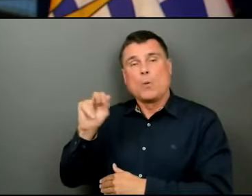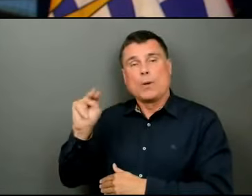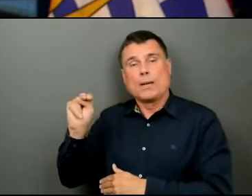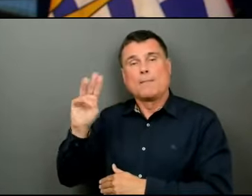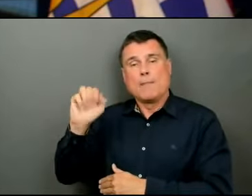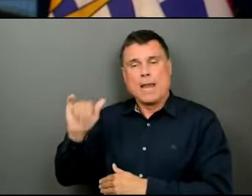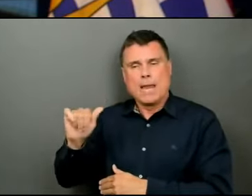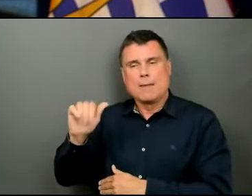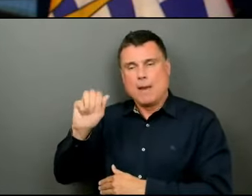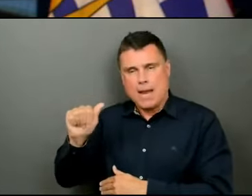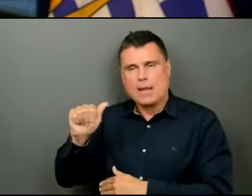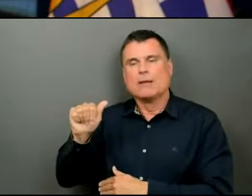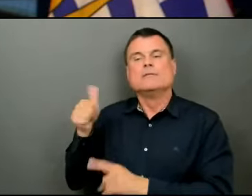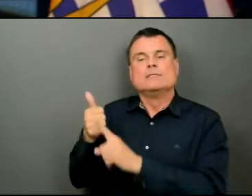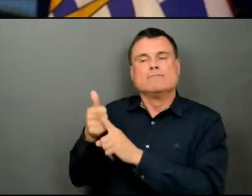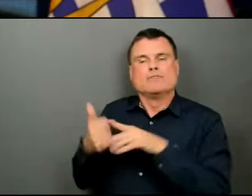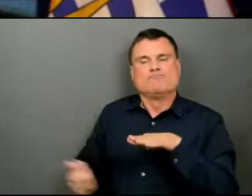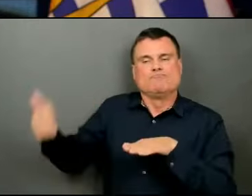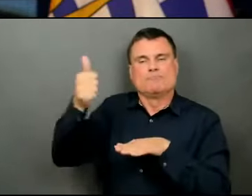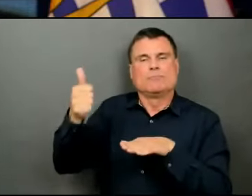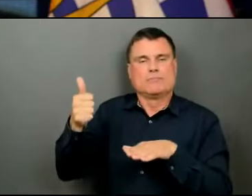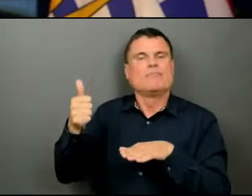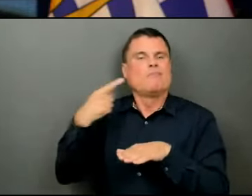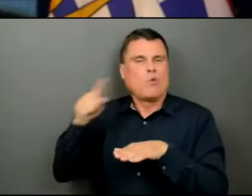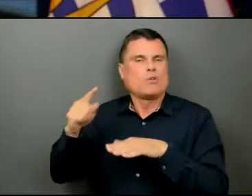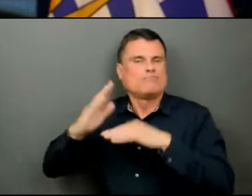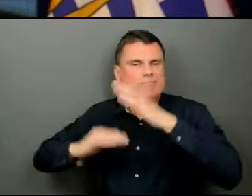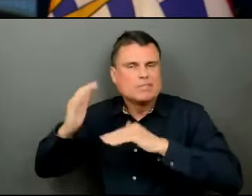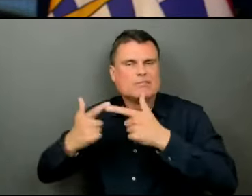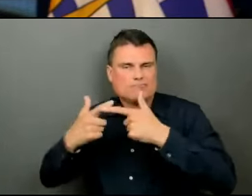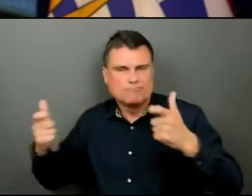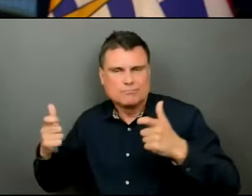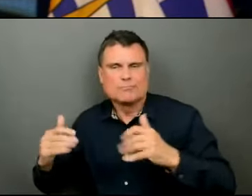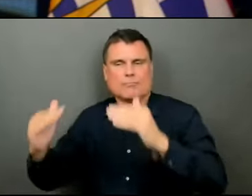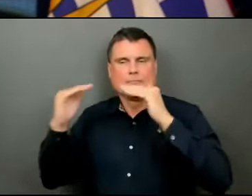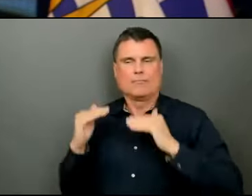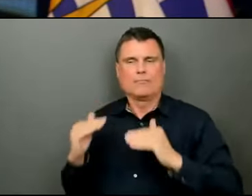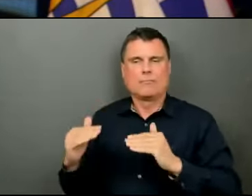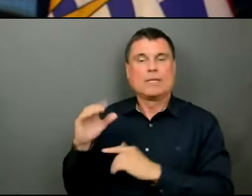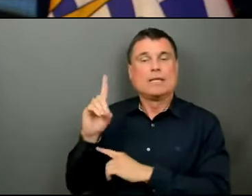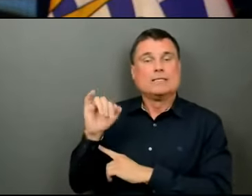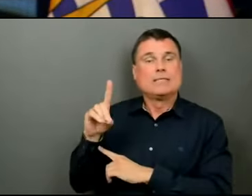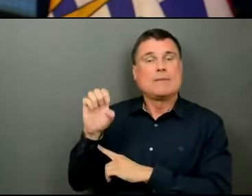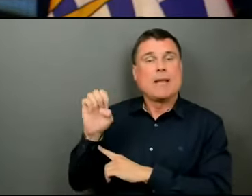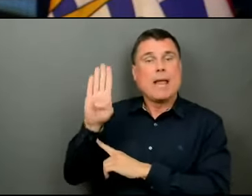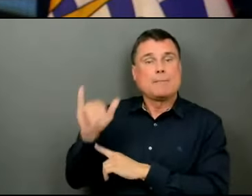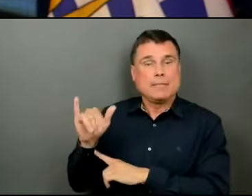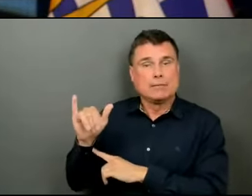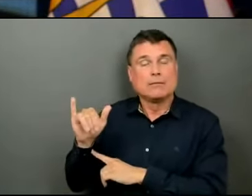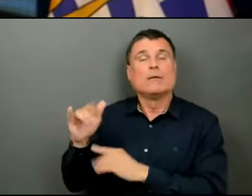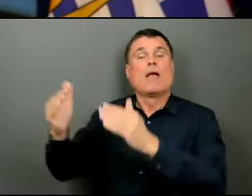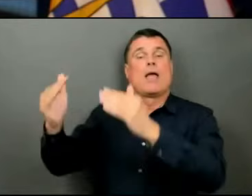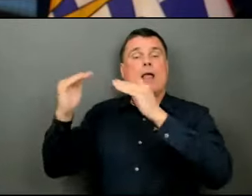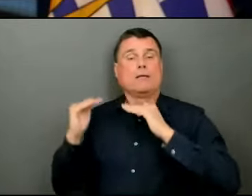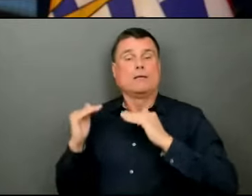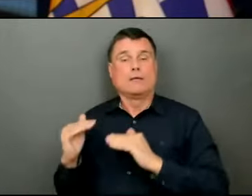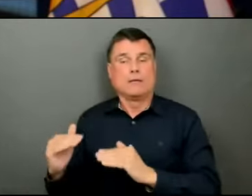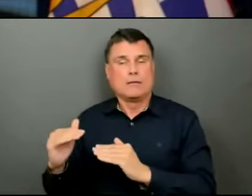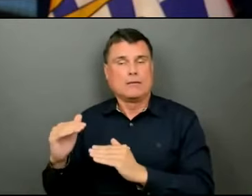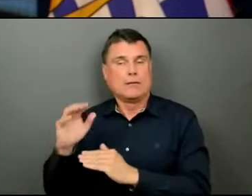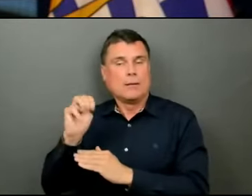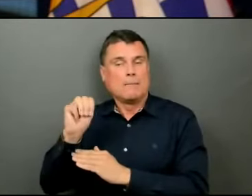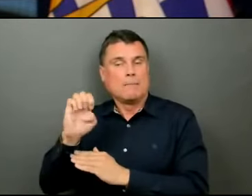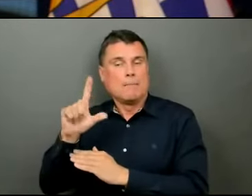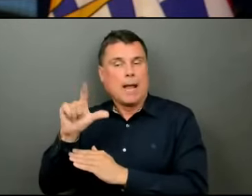Lonsdale. Attorney General David Eby, MLA for Vancouver Point Grey. And Melanie Mark, Minister of Advanced Education, Skills